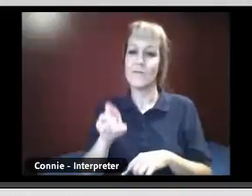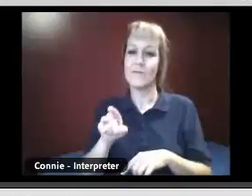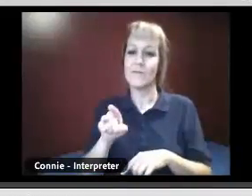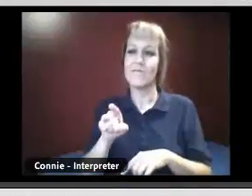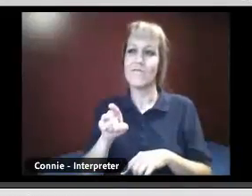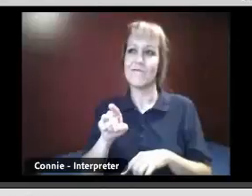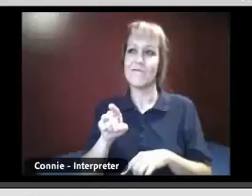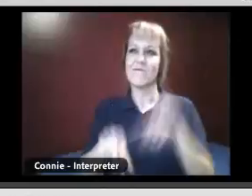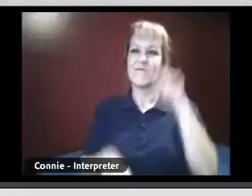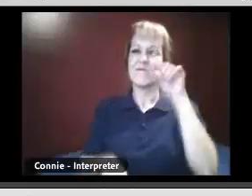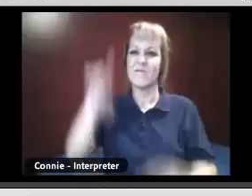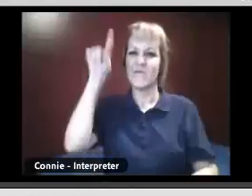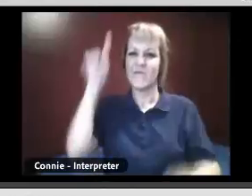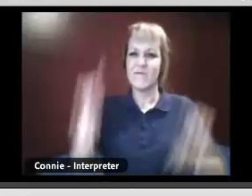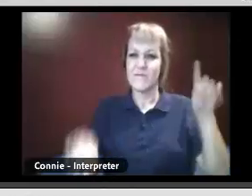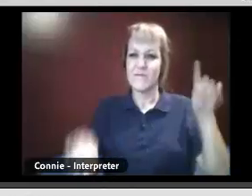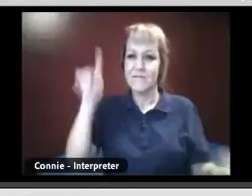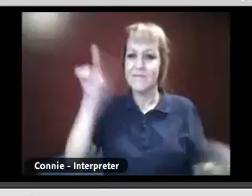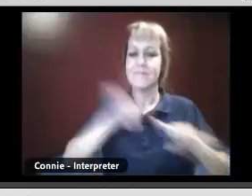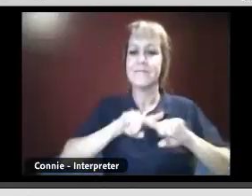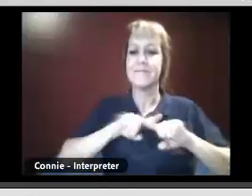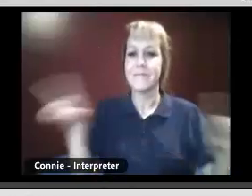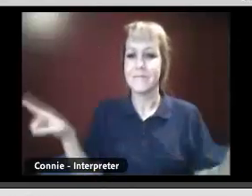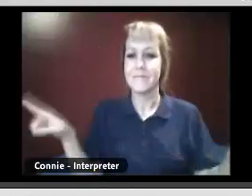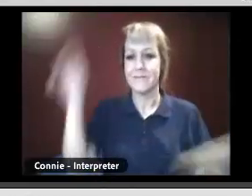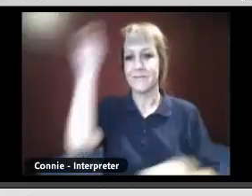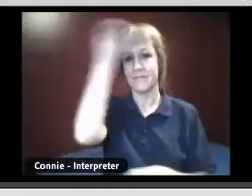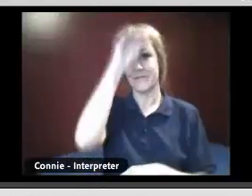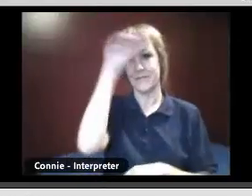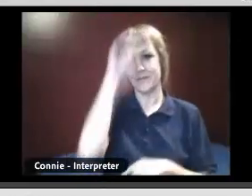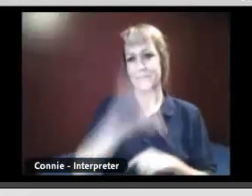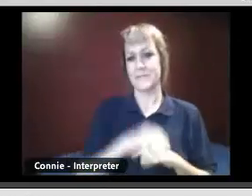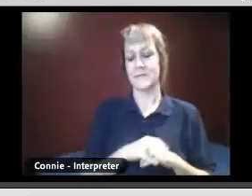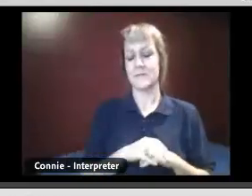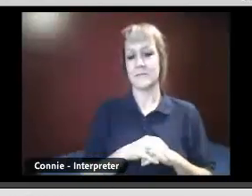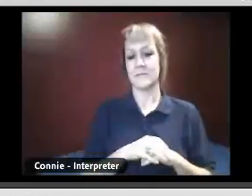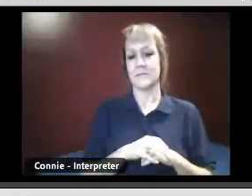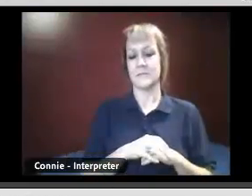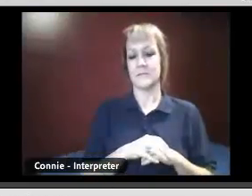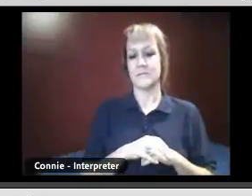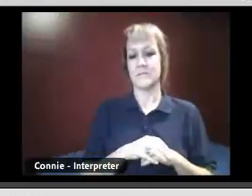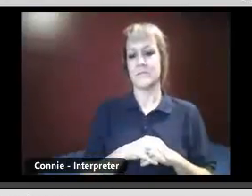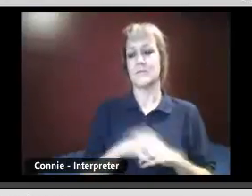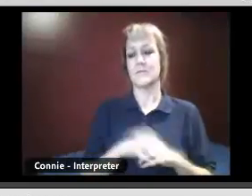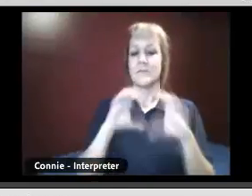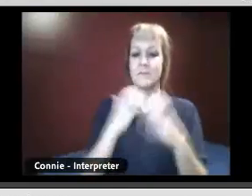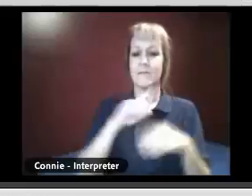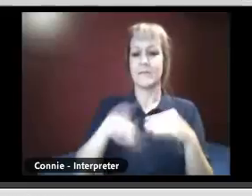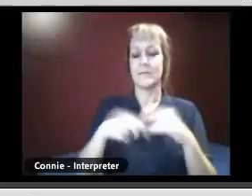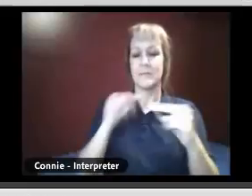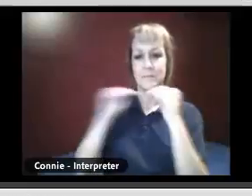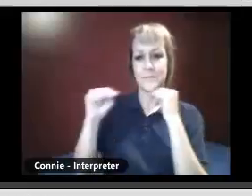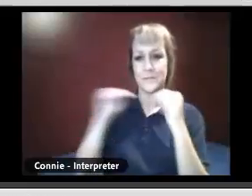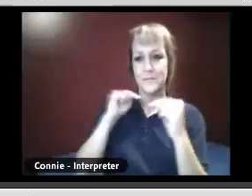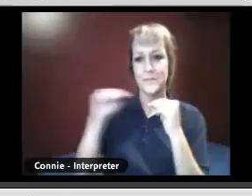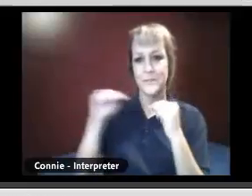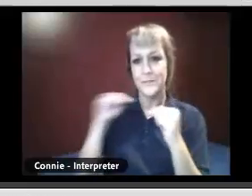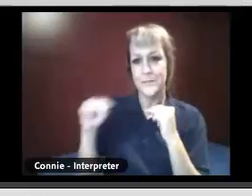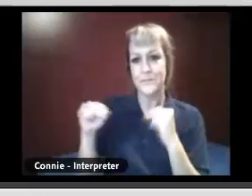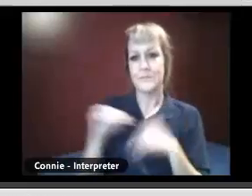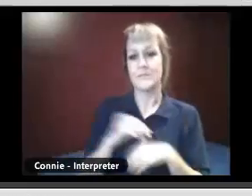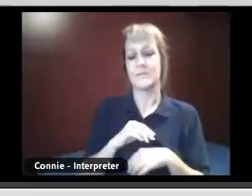diverse or distinct opinions on things. And we were taught, it was a class on negotiation, and I gave everybody the tip about drinking,